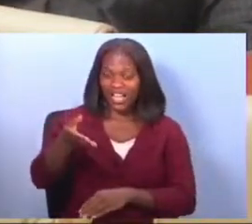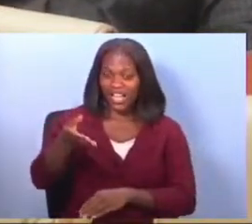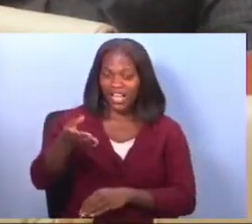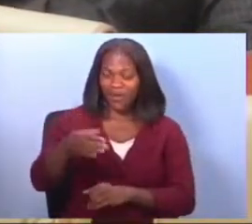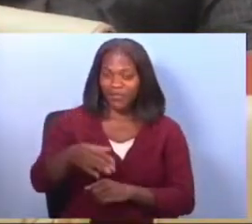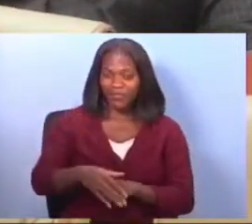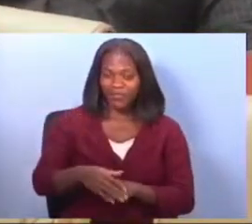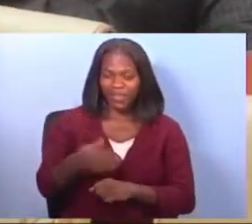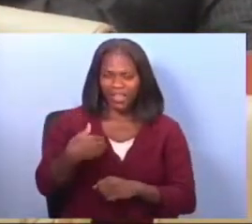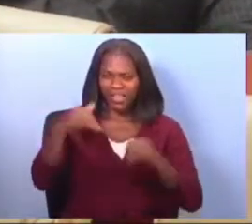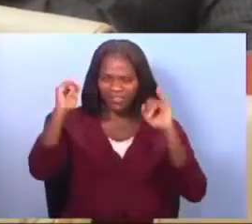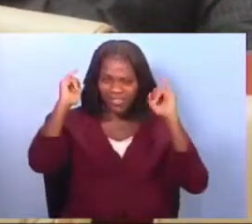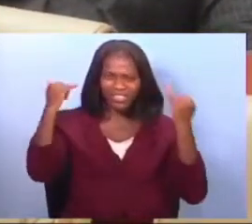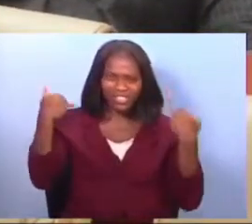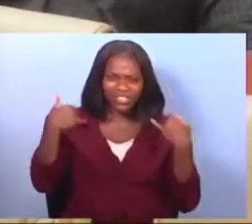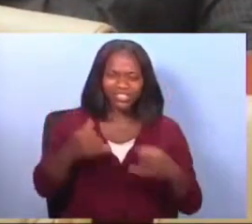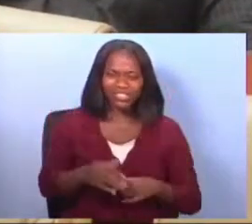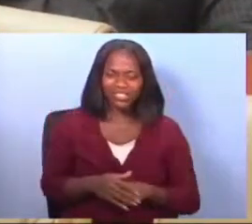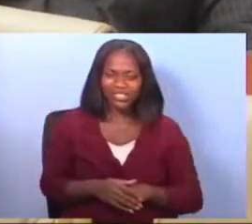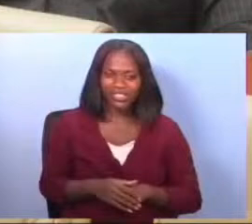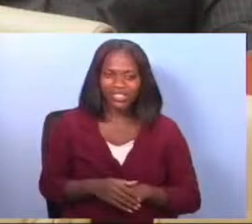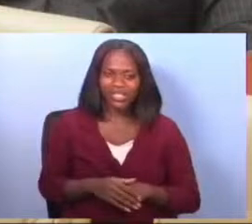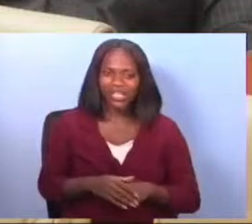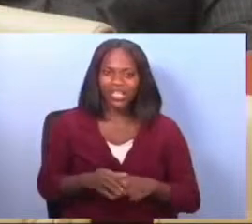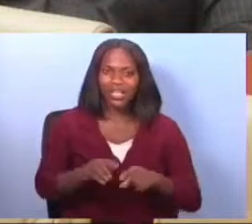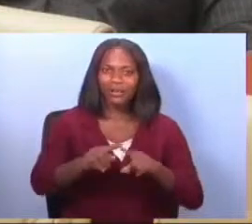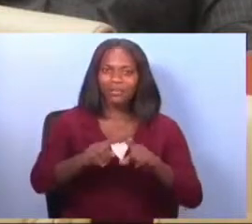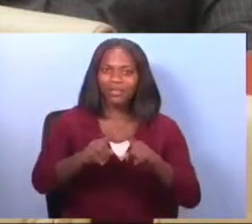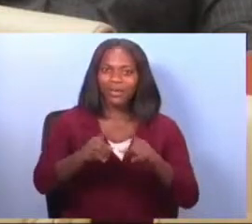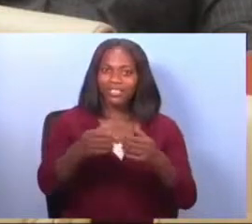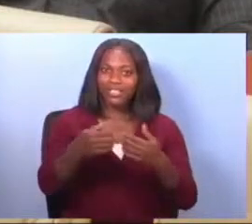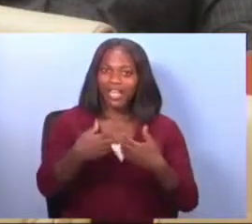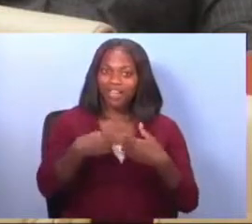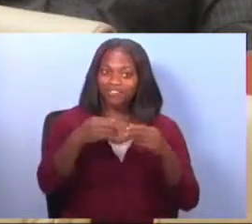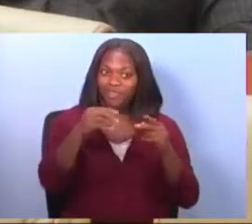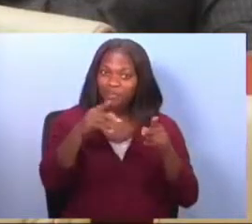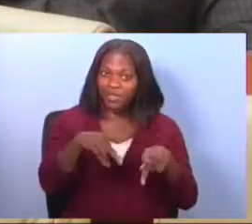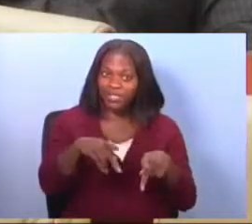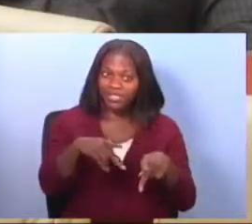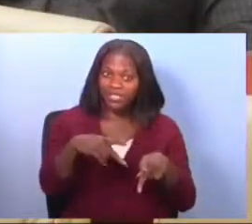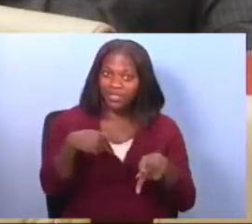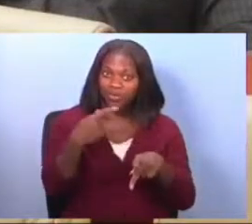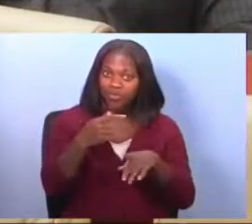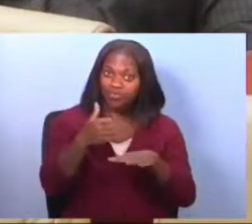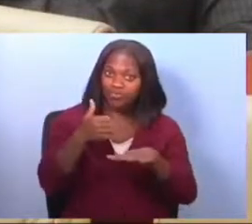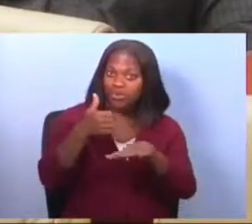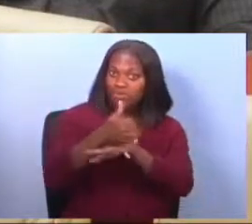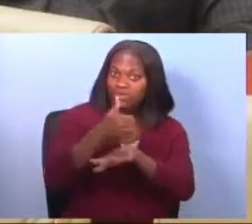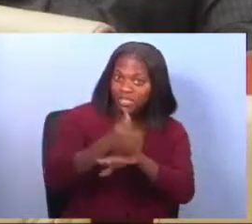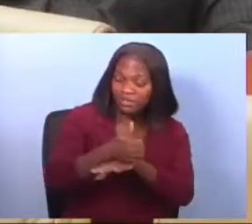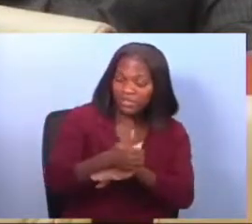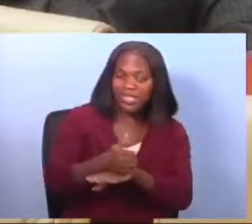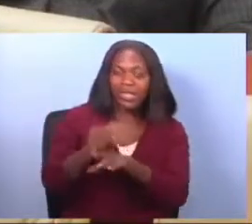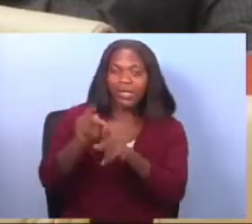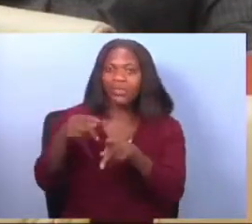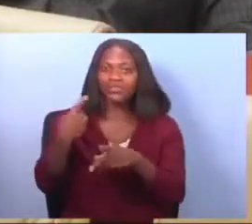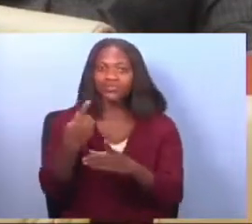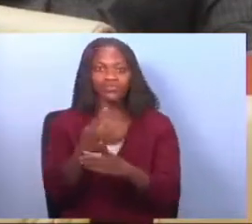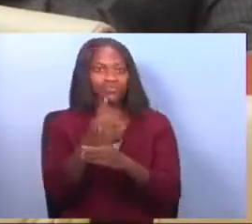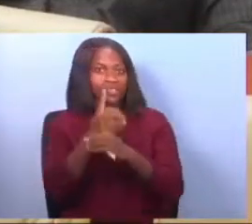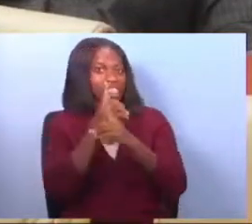there is a judge, but there is the accused, and then there is the defendant, and then there is the